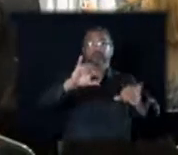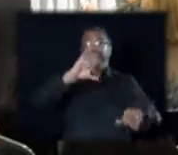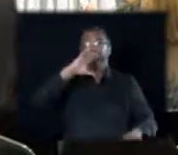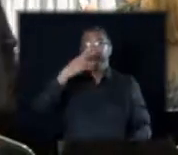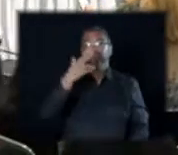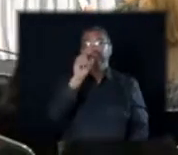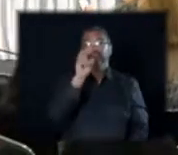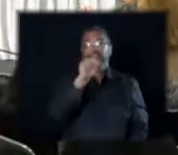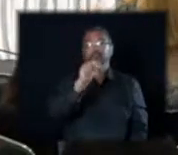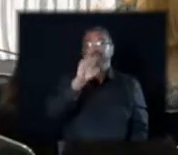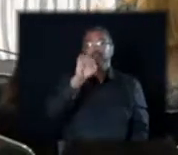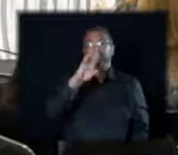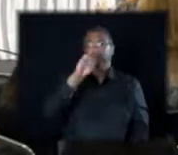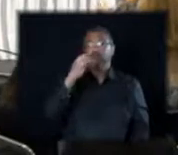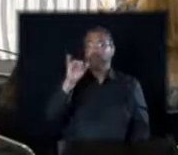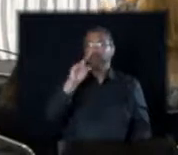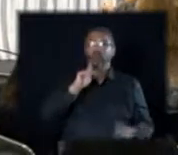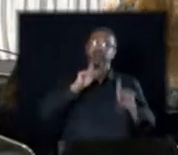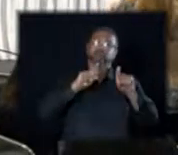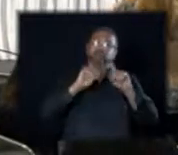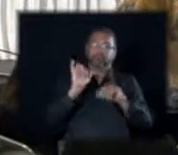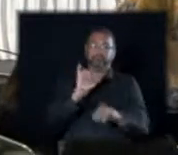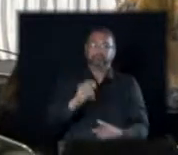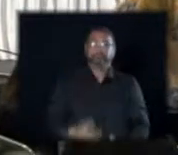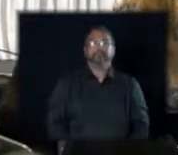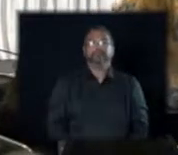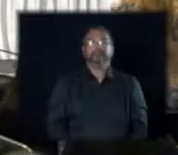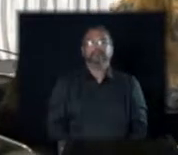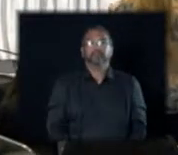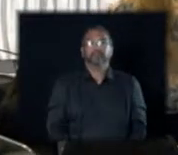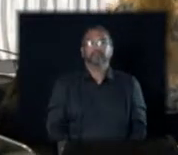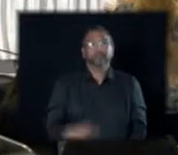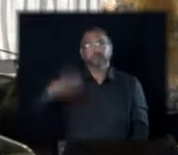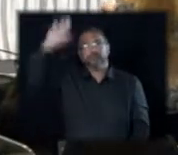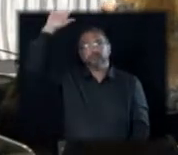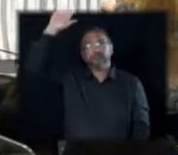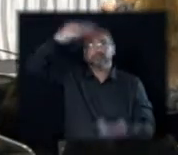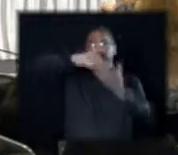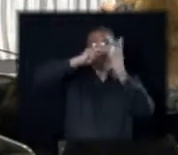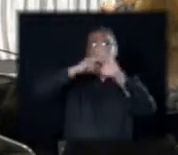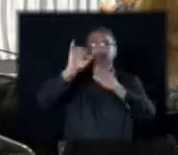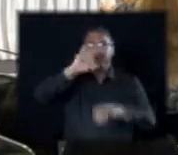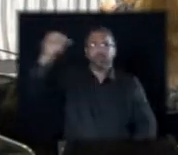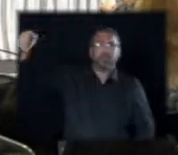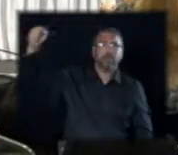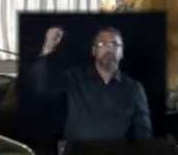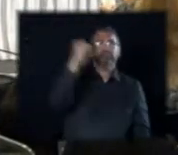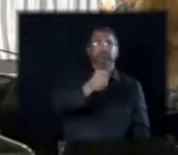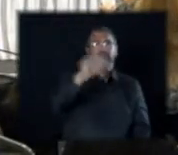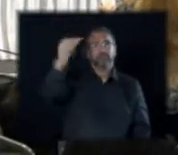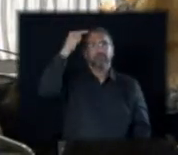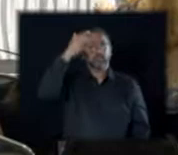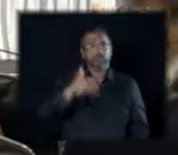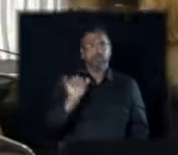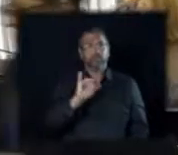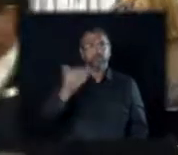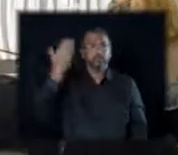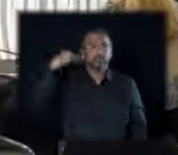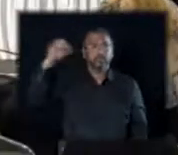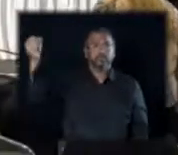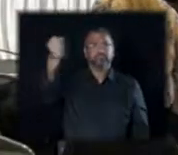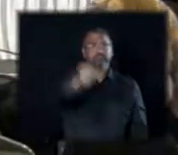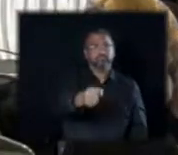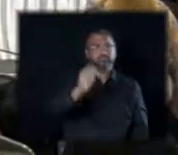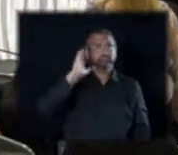Mr. Christian Sobe will not be available to the press. Would you bring in